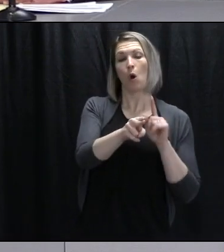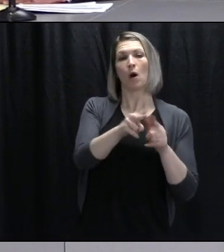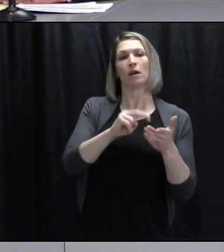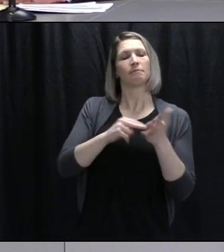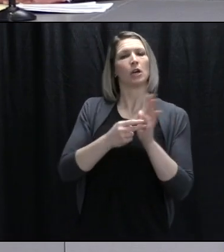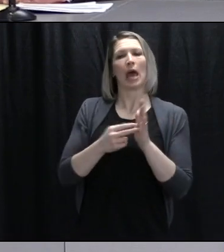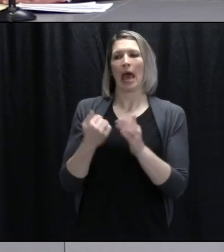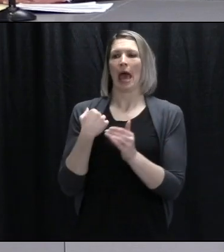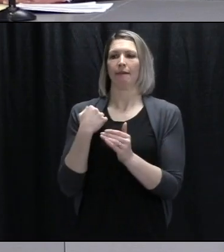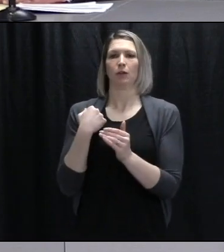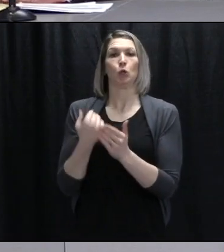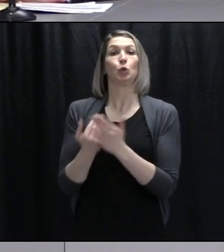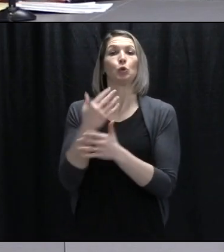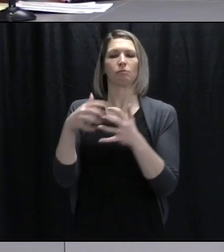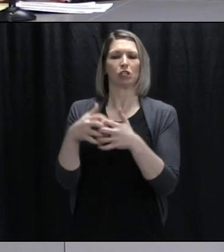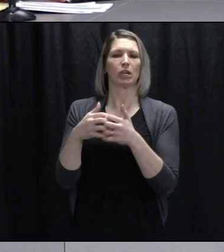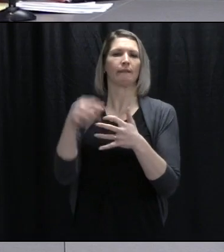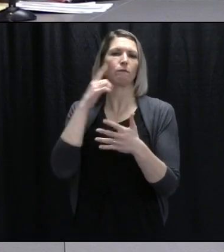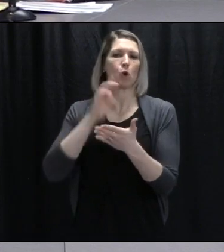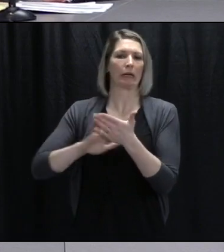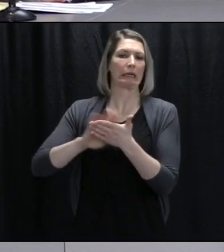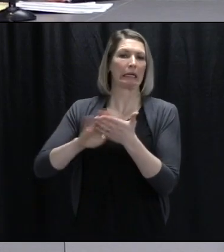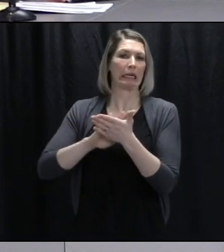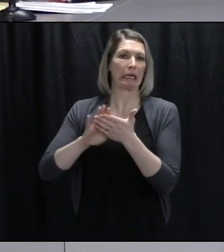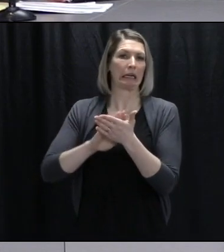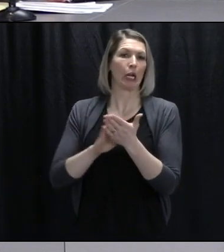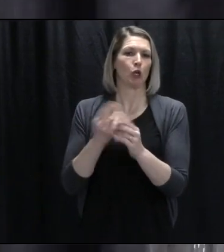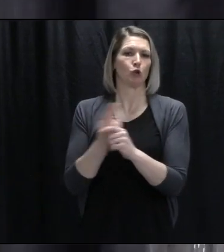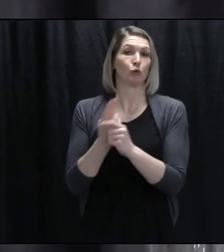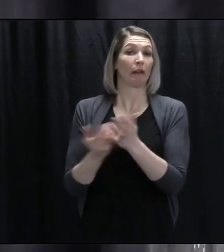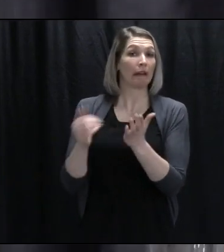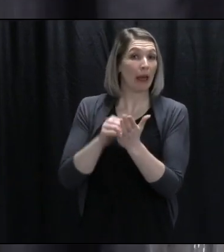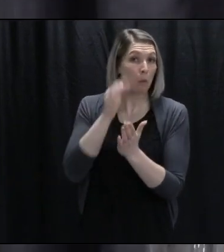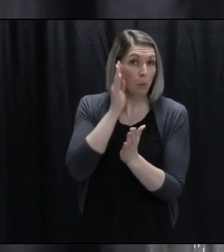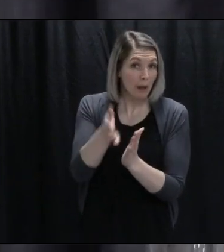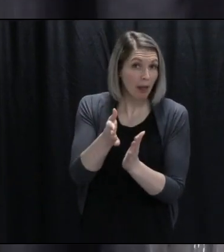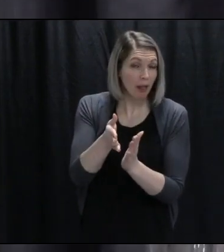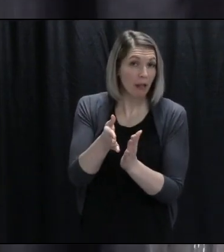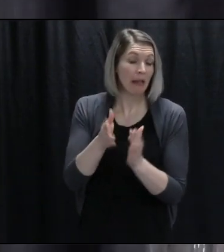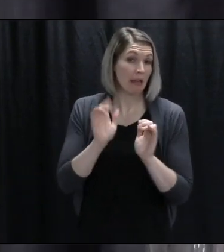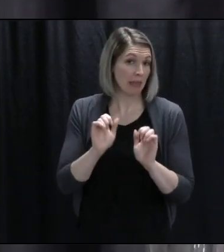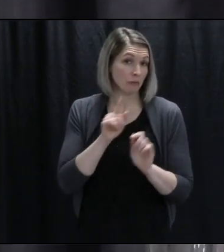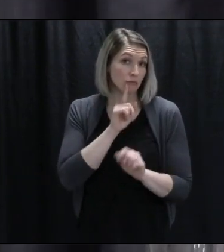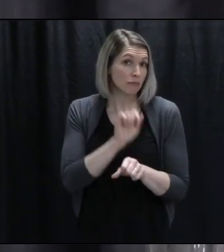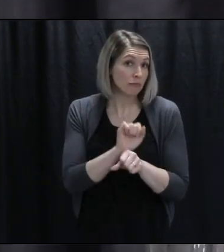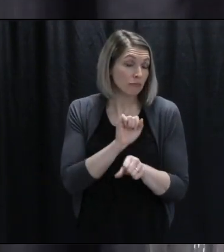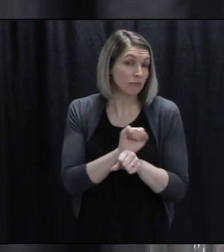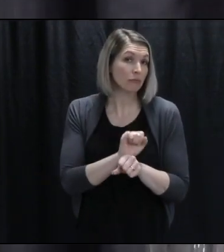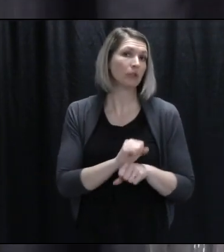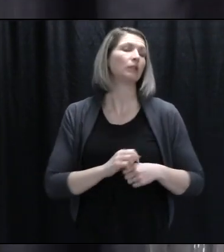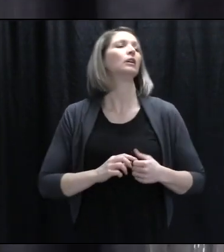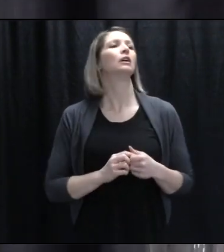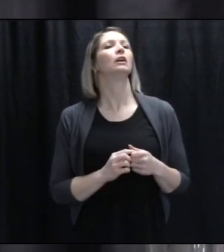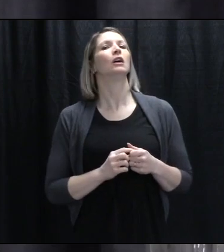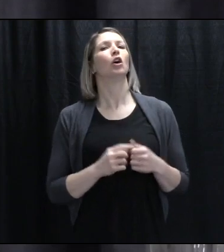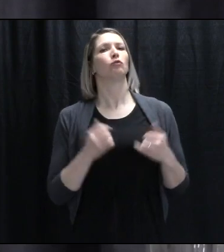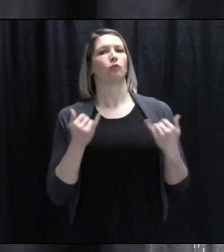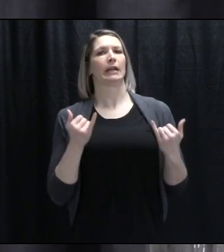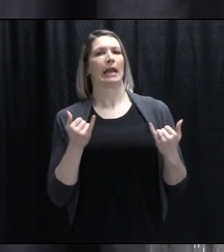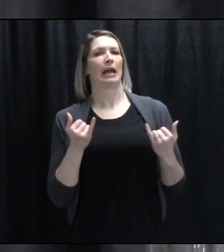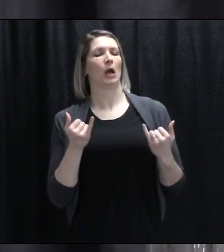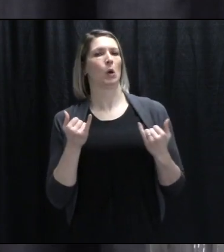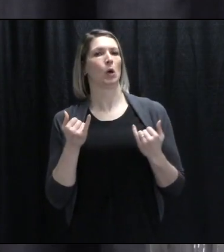of this at the moment? That is a recommendation we've received through Health Canada. I know